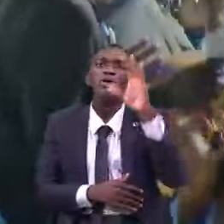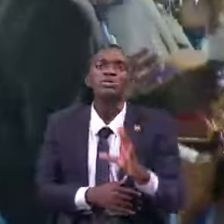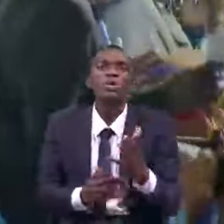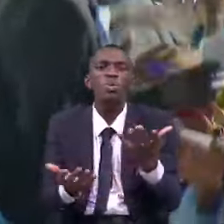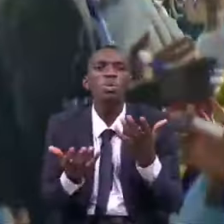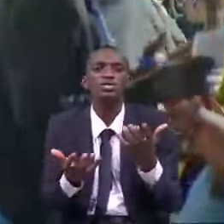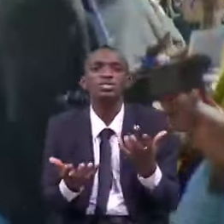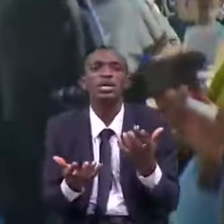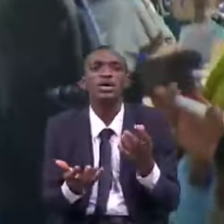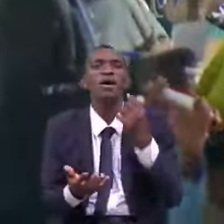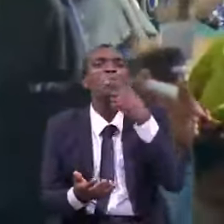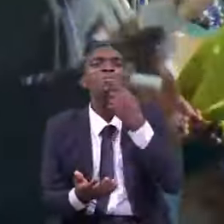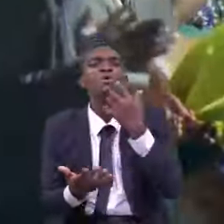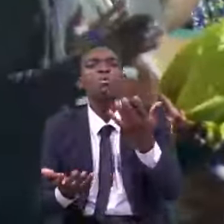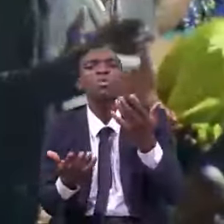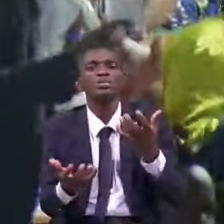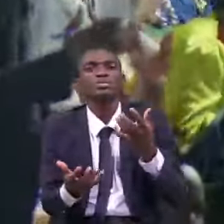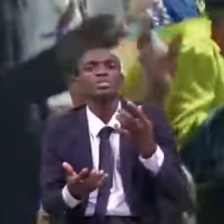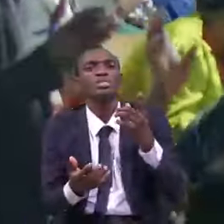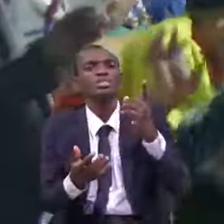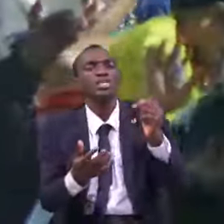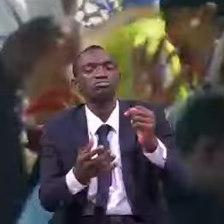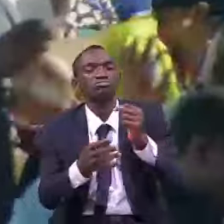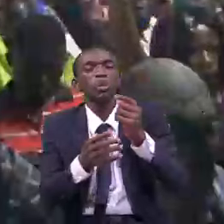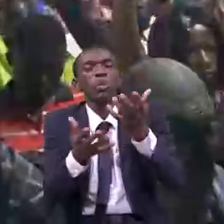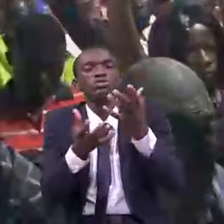Who is going to receive the compassion of the Lord?